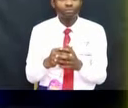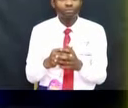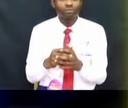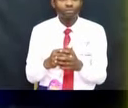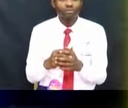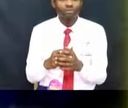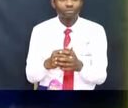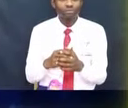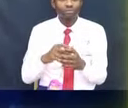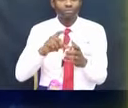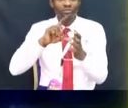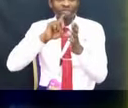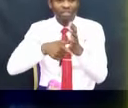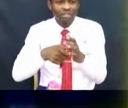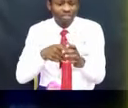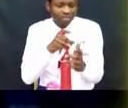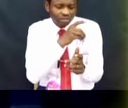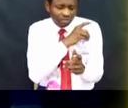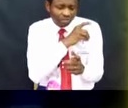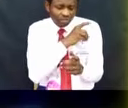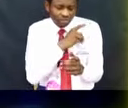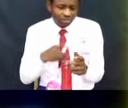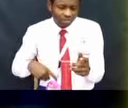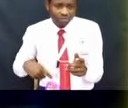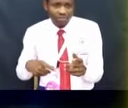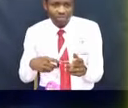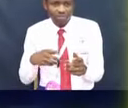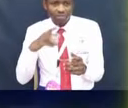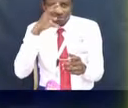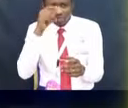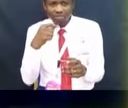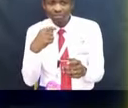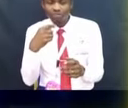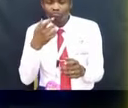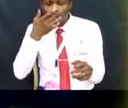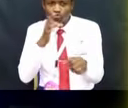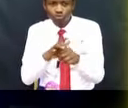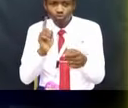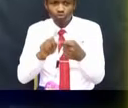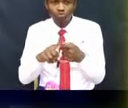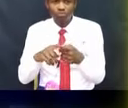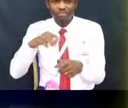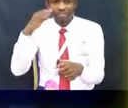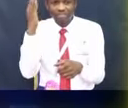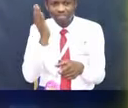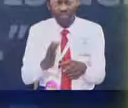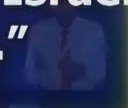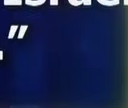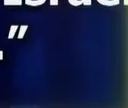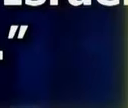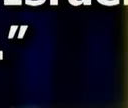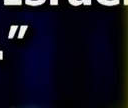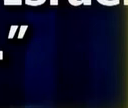"Then David's men swore to him," that is the king, David, "saying, 'Never again Will you